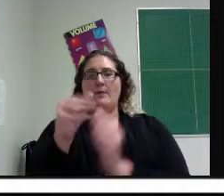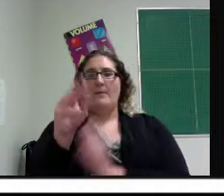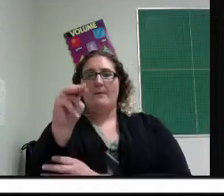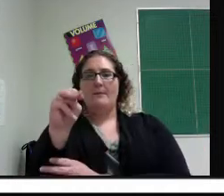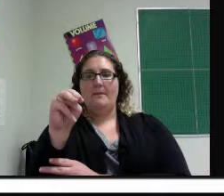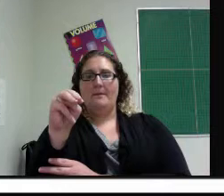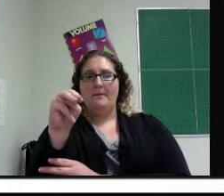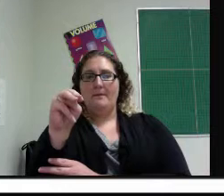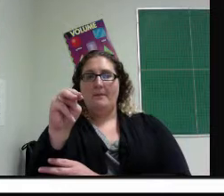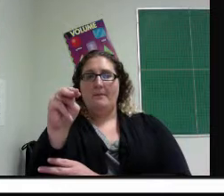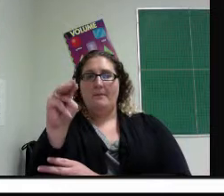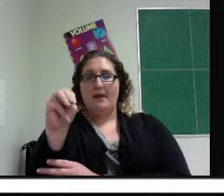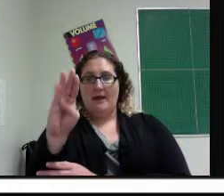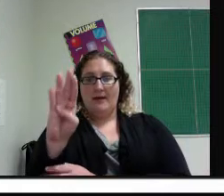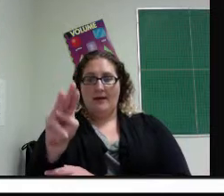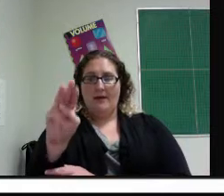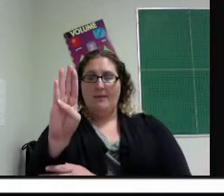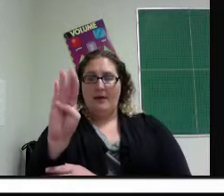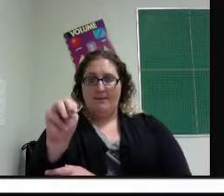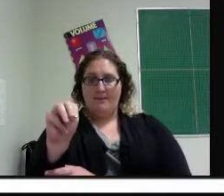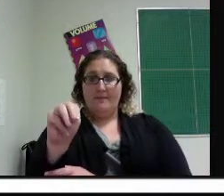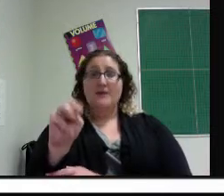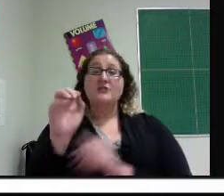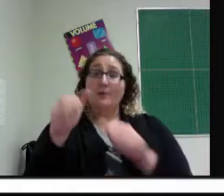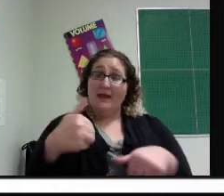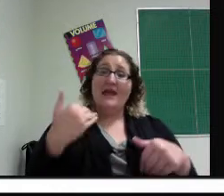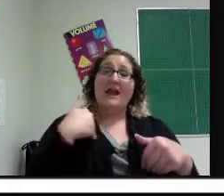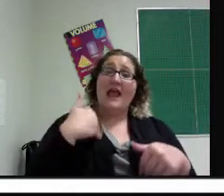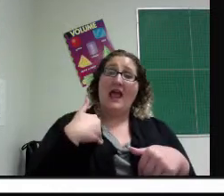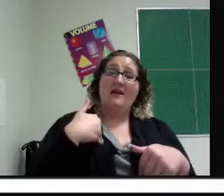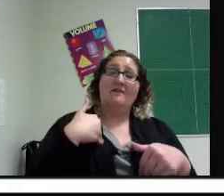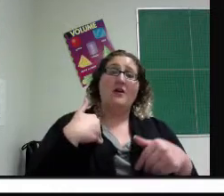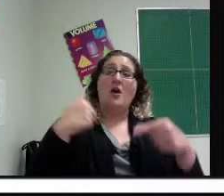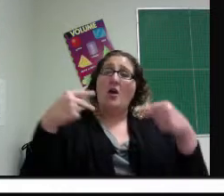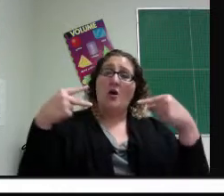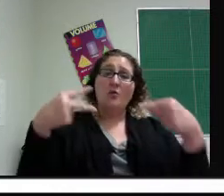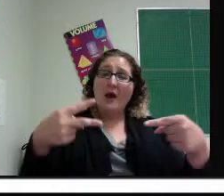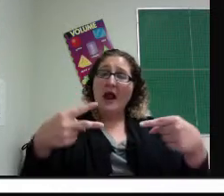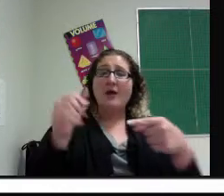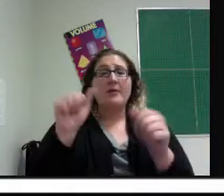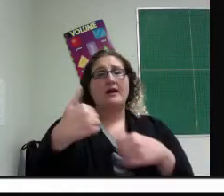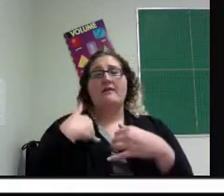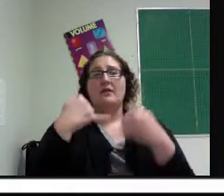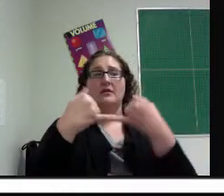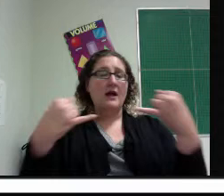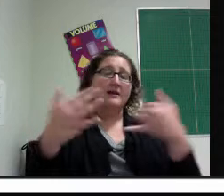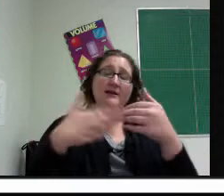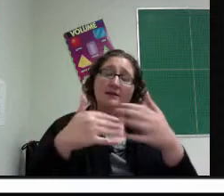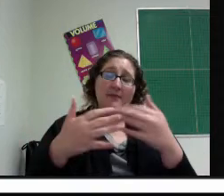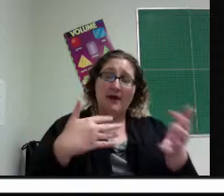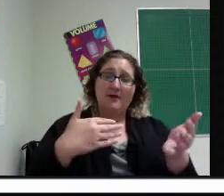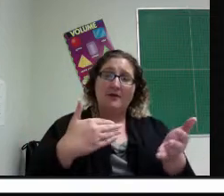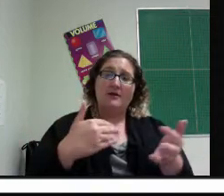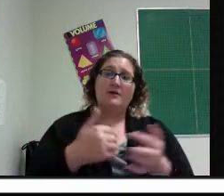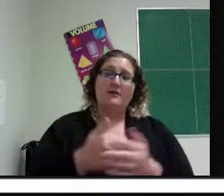we could draw a ray from M, or we can draw a line. It doesn't matter. Whoops, helps if I hit the line.